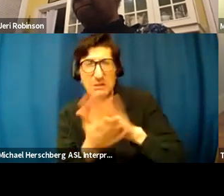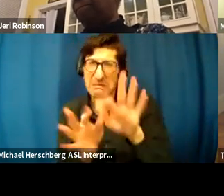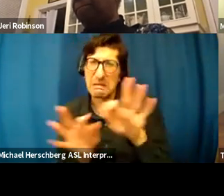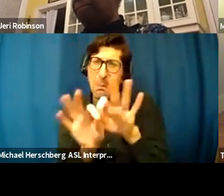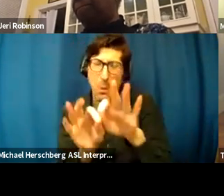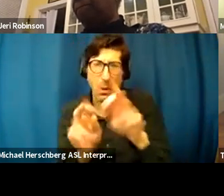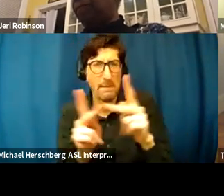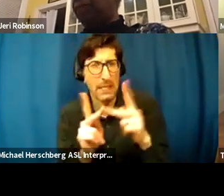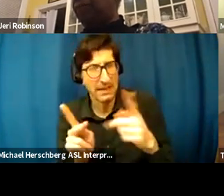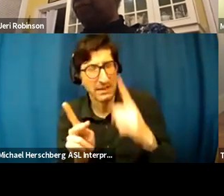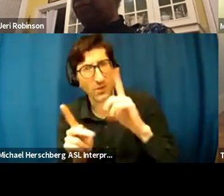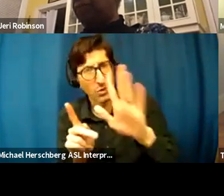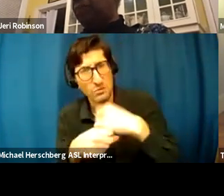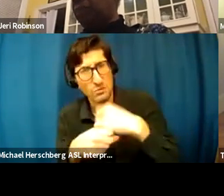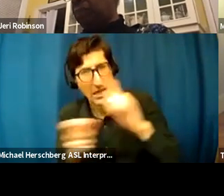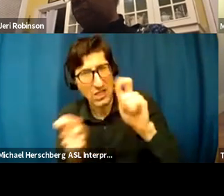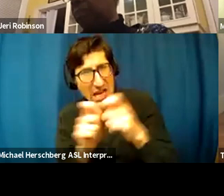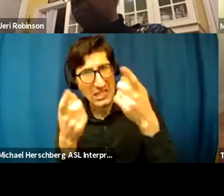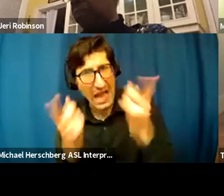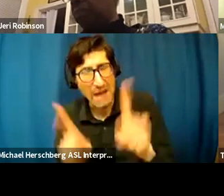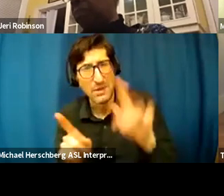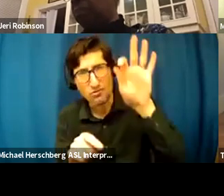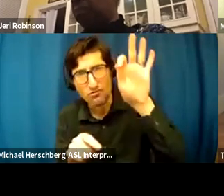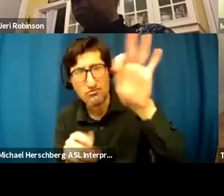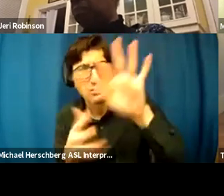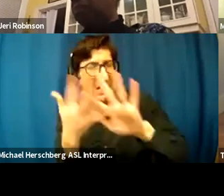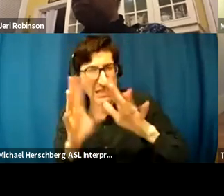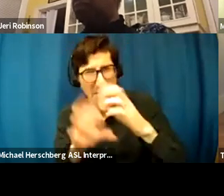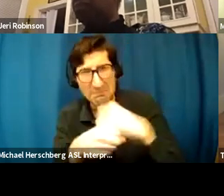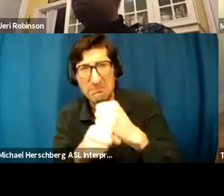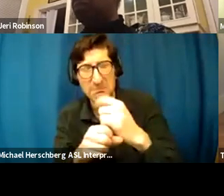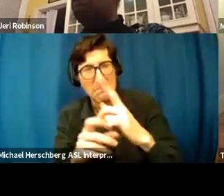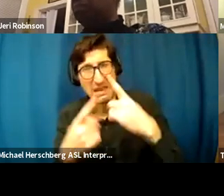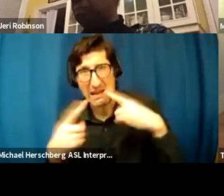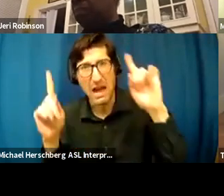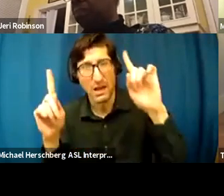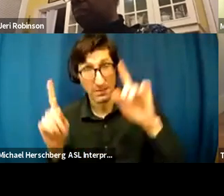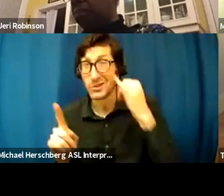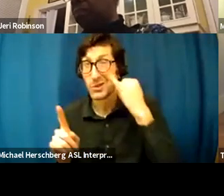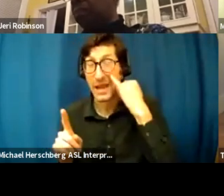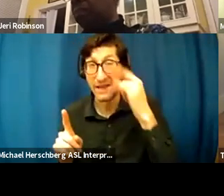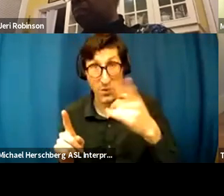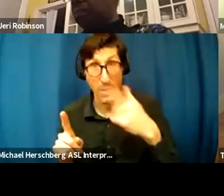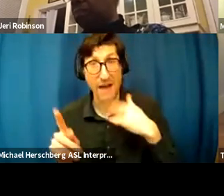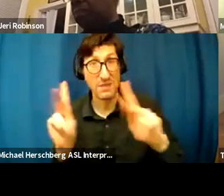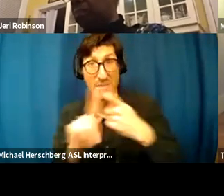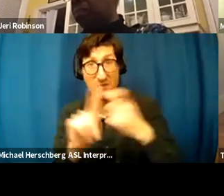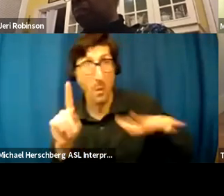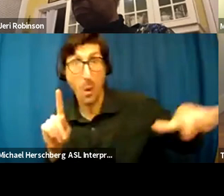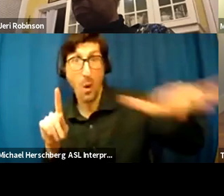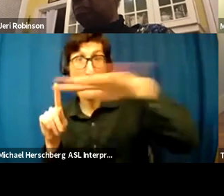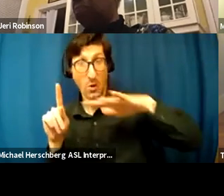to speak, as they say. So if you're comfortable that you're having coverage from all the schools, then that's fantastic news and glad to